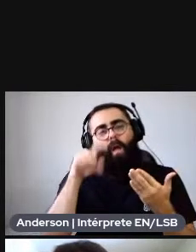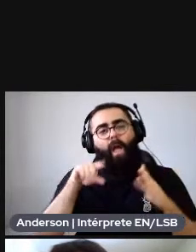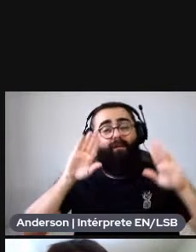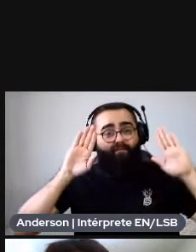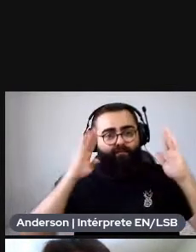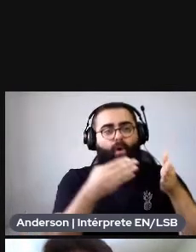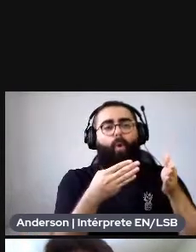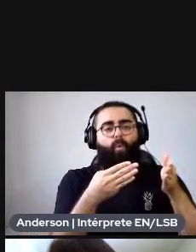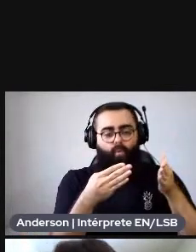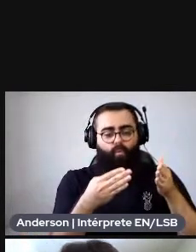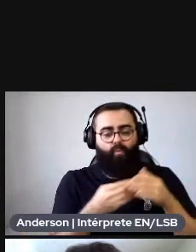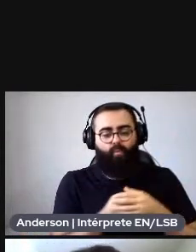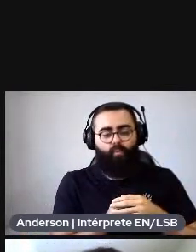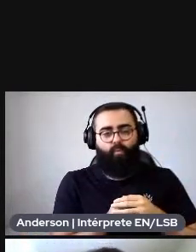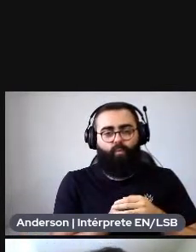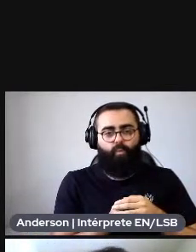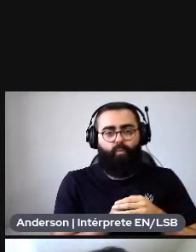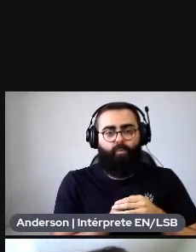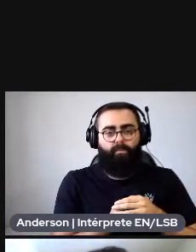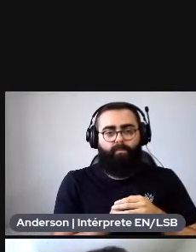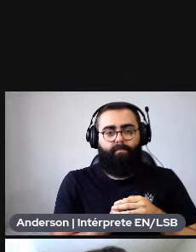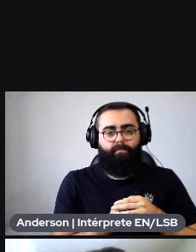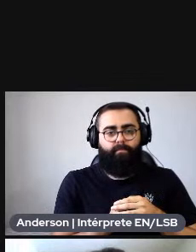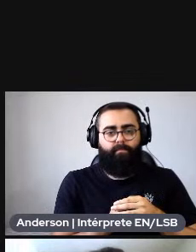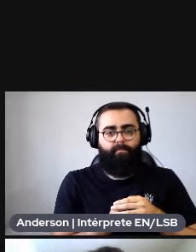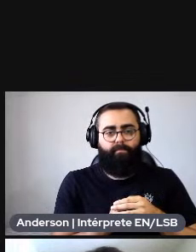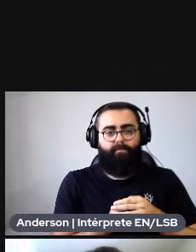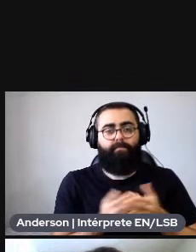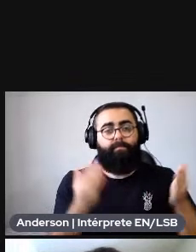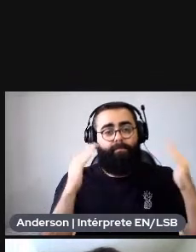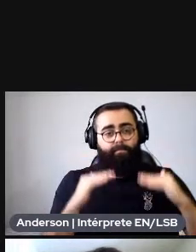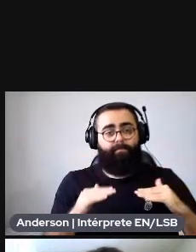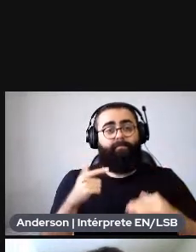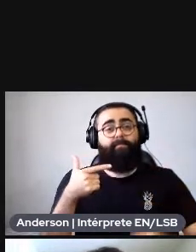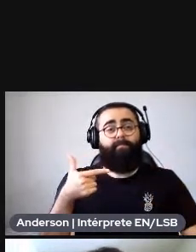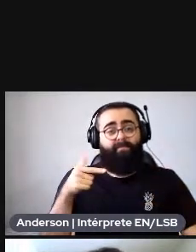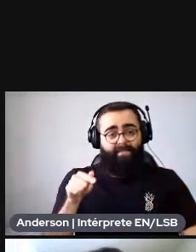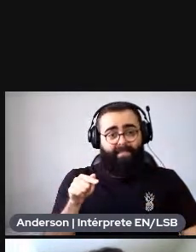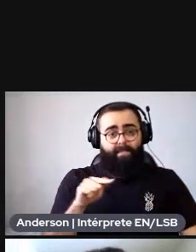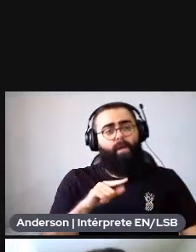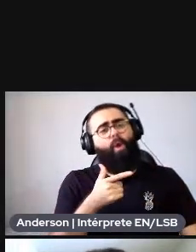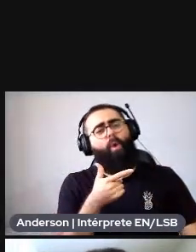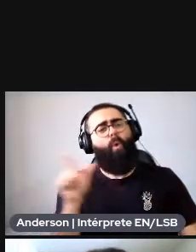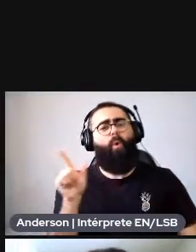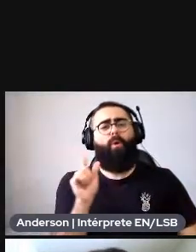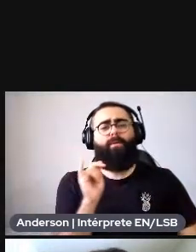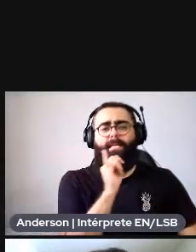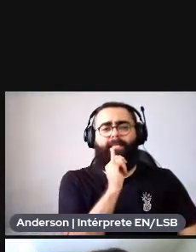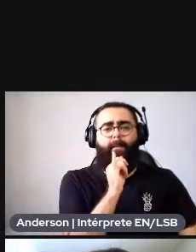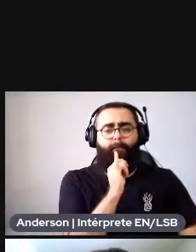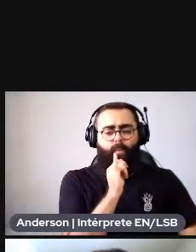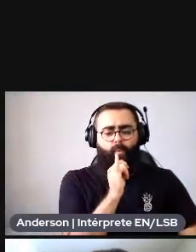And here we have another example for the